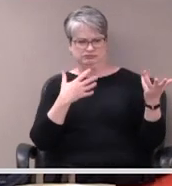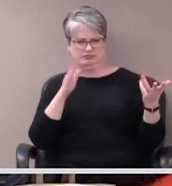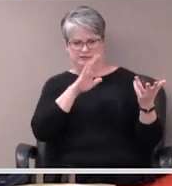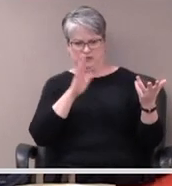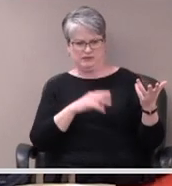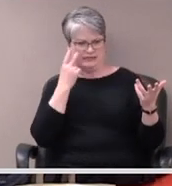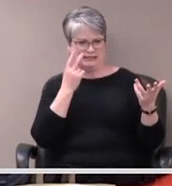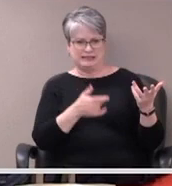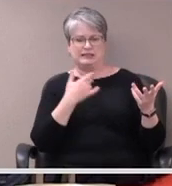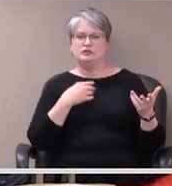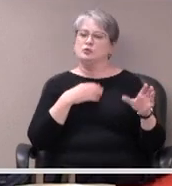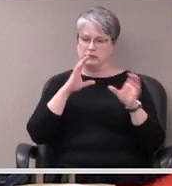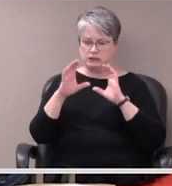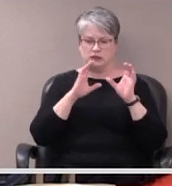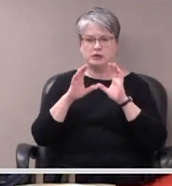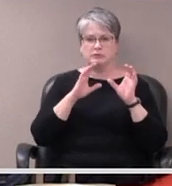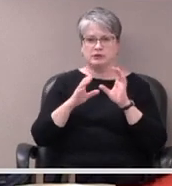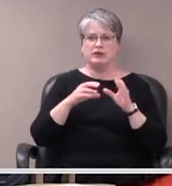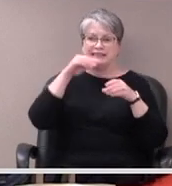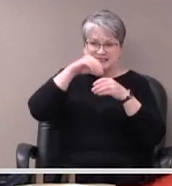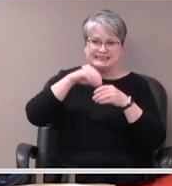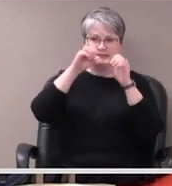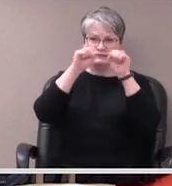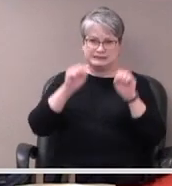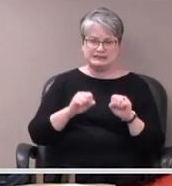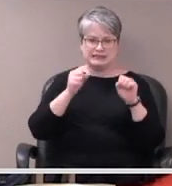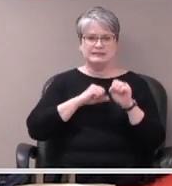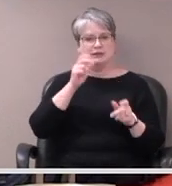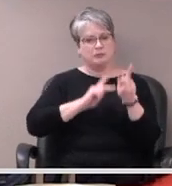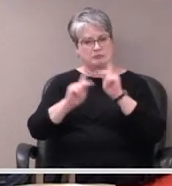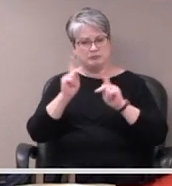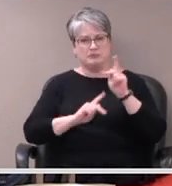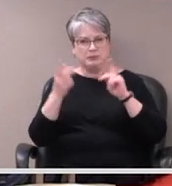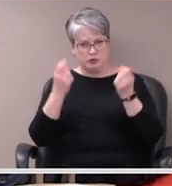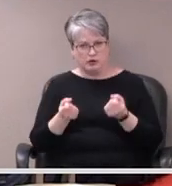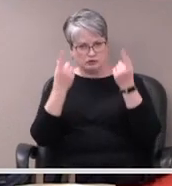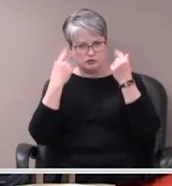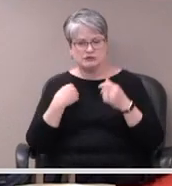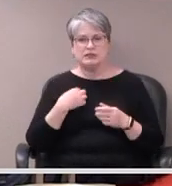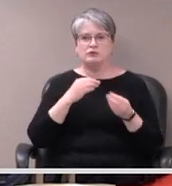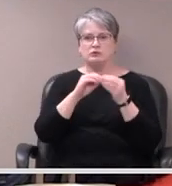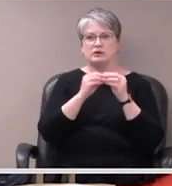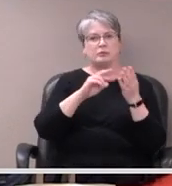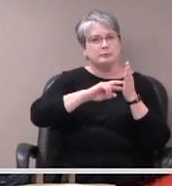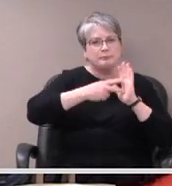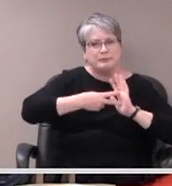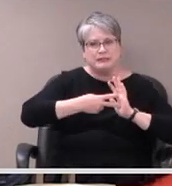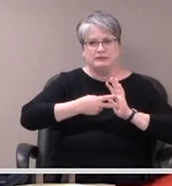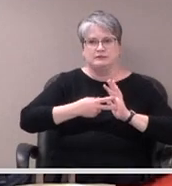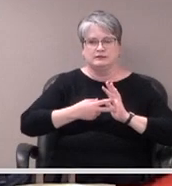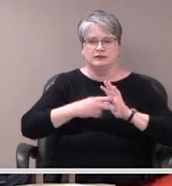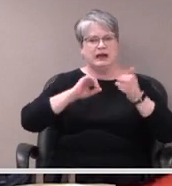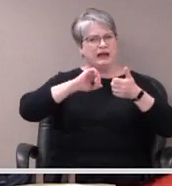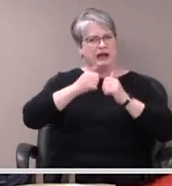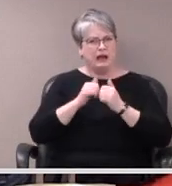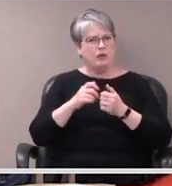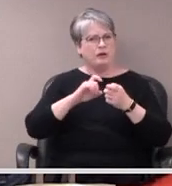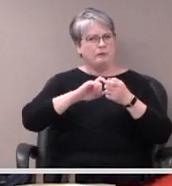to communicate more within our system so people understand what the numbers are, but how do we manage?